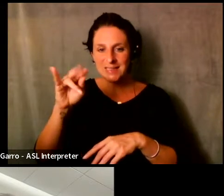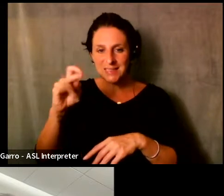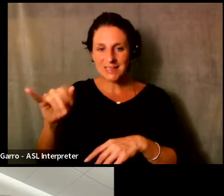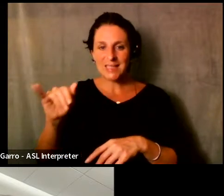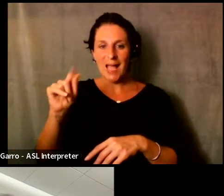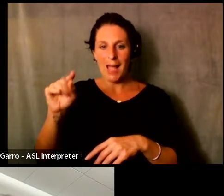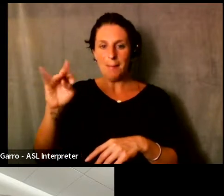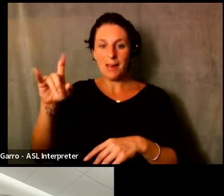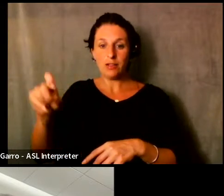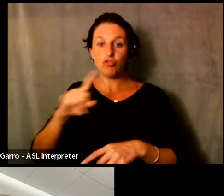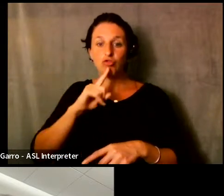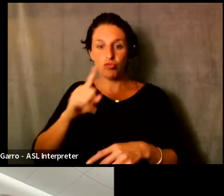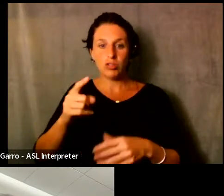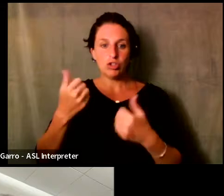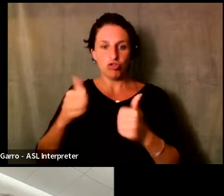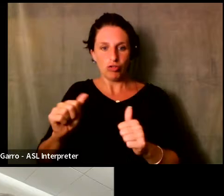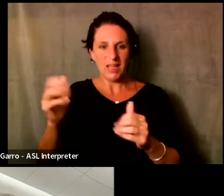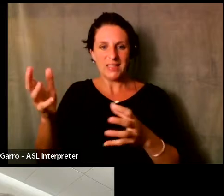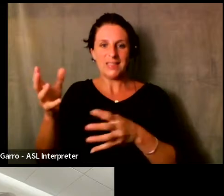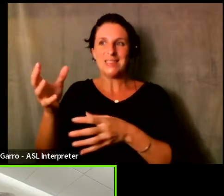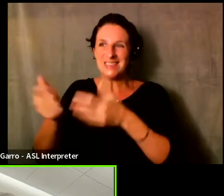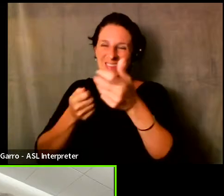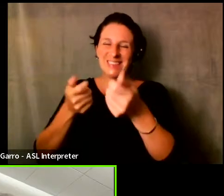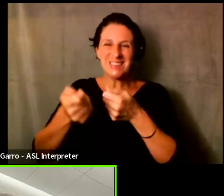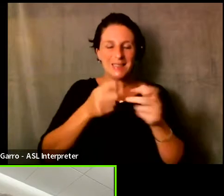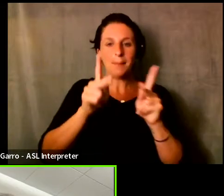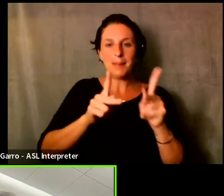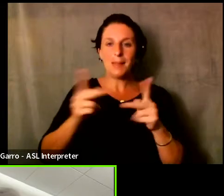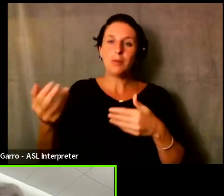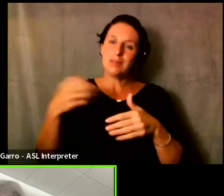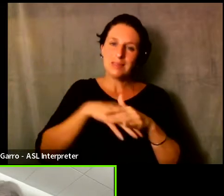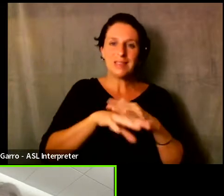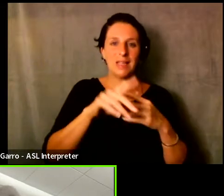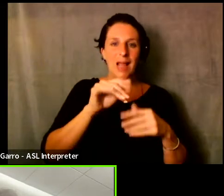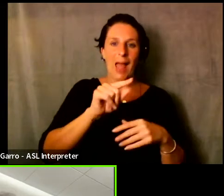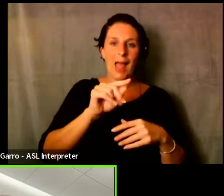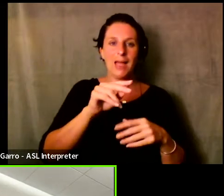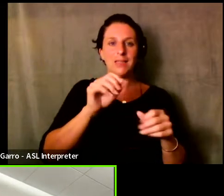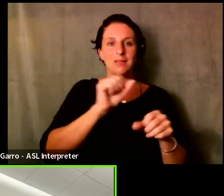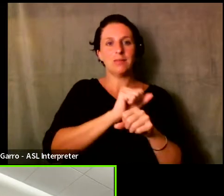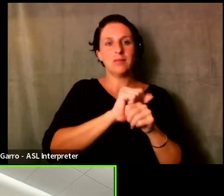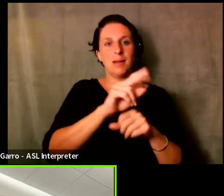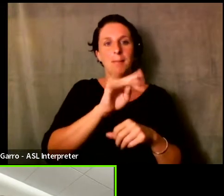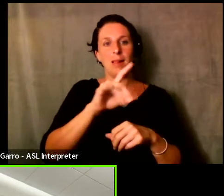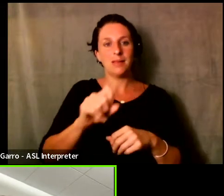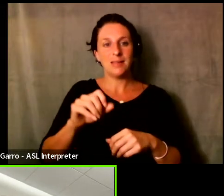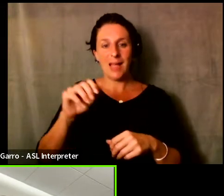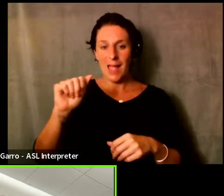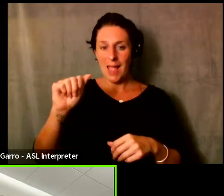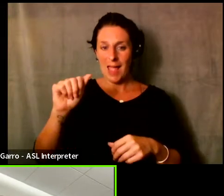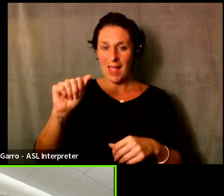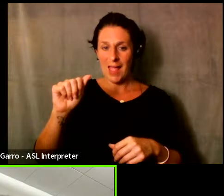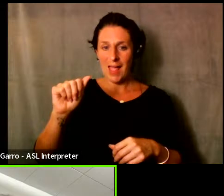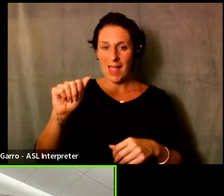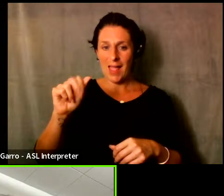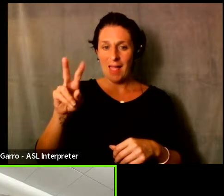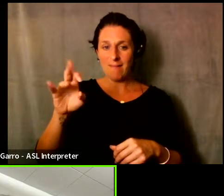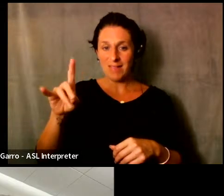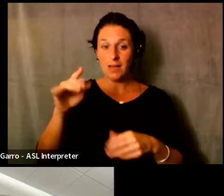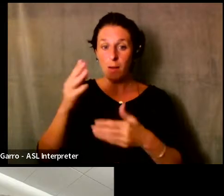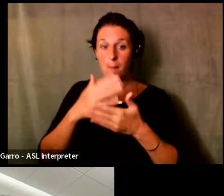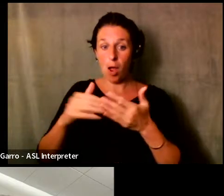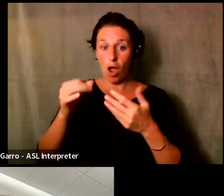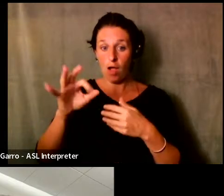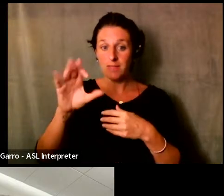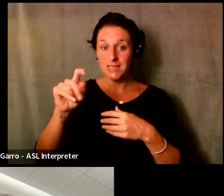for the positions at Mills. I just have one last question. Sorry. So is AVID part of the CTE program?